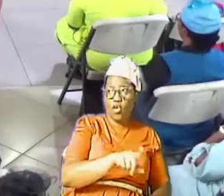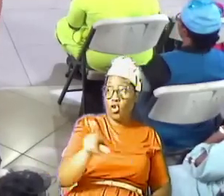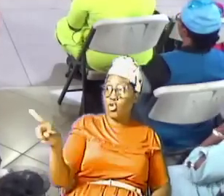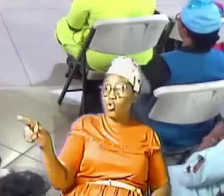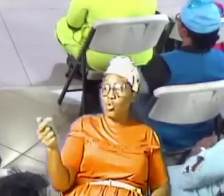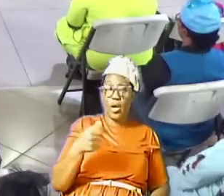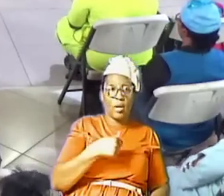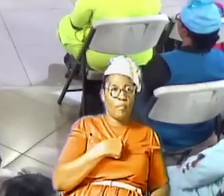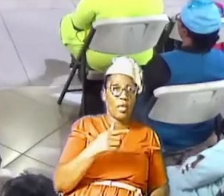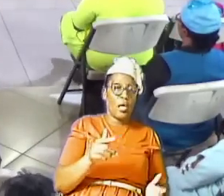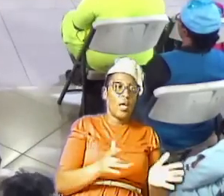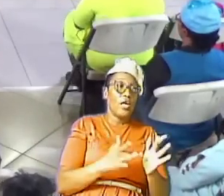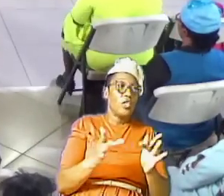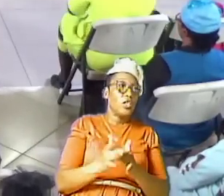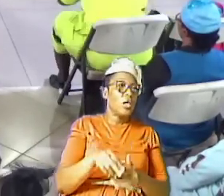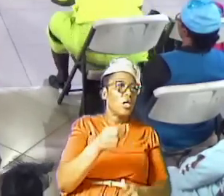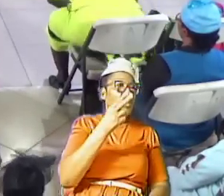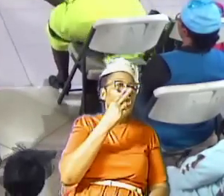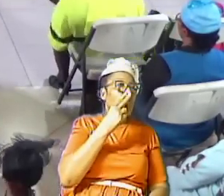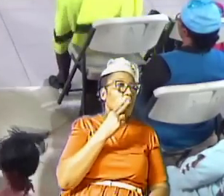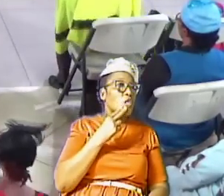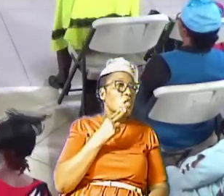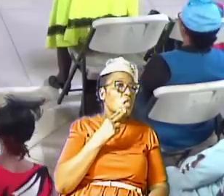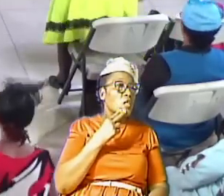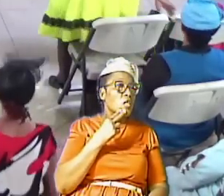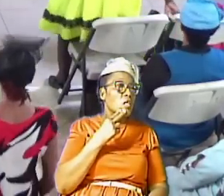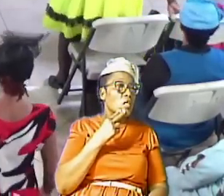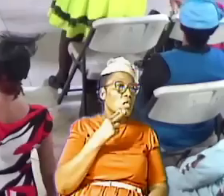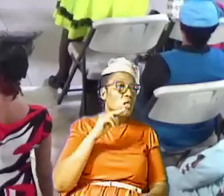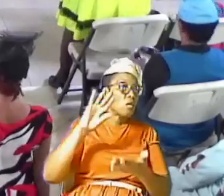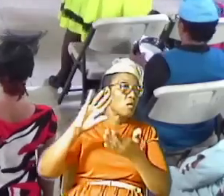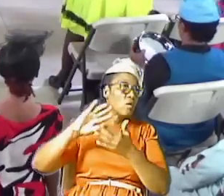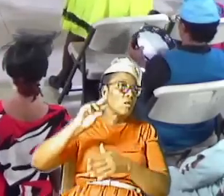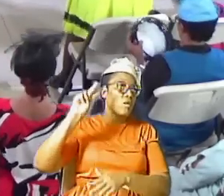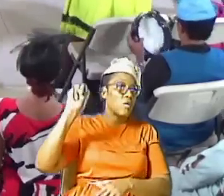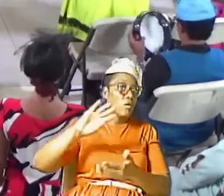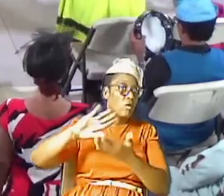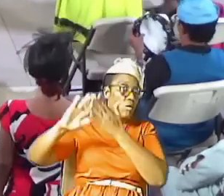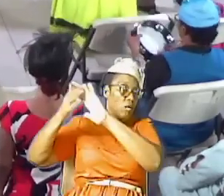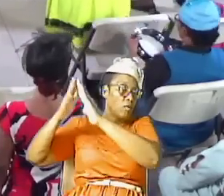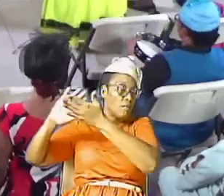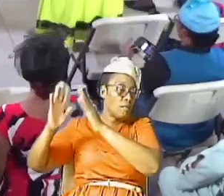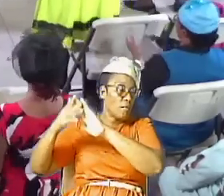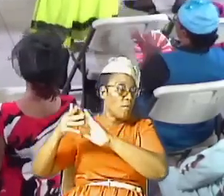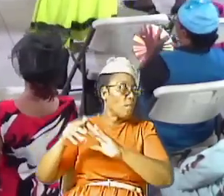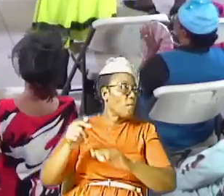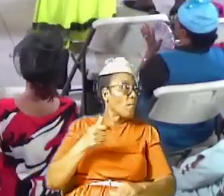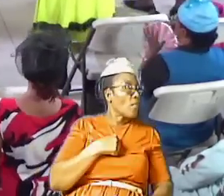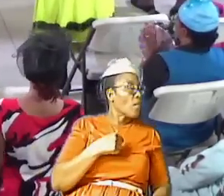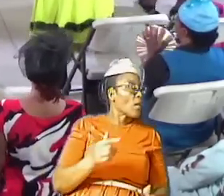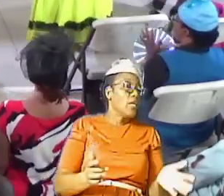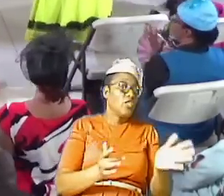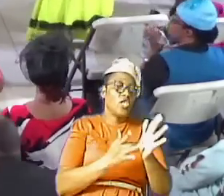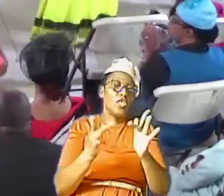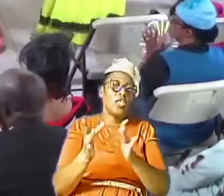sweet Nazarene." Hallelujah. Come on, saints. Stand up again, man. Just stand up and sing. Come on. For you and for